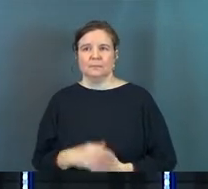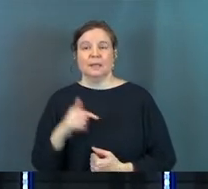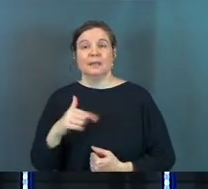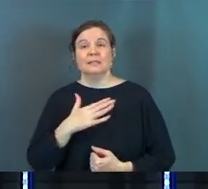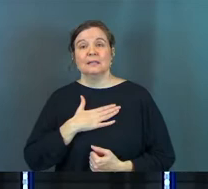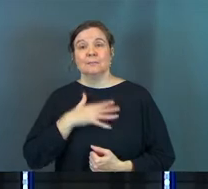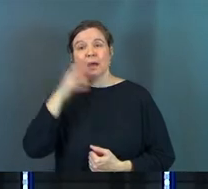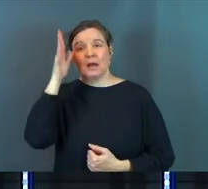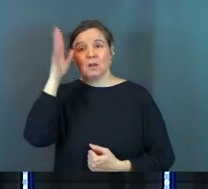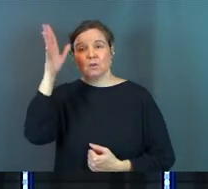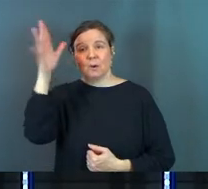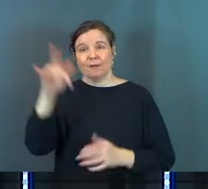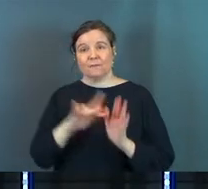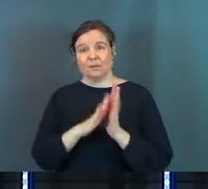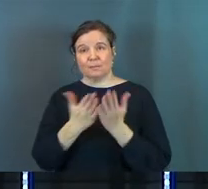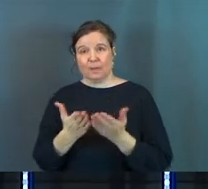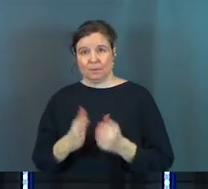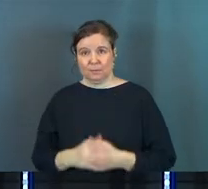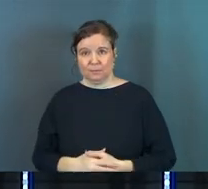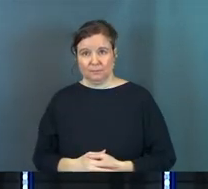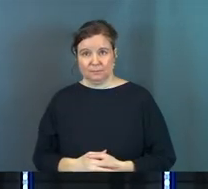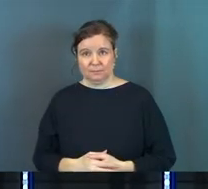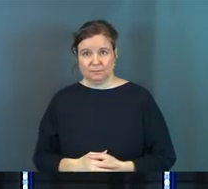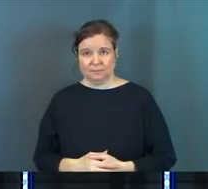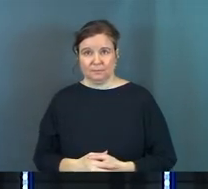This is my grandfather's Bible.